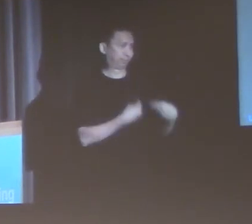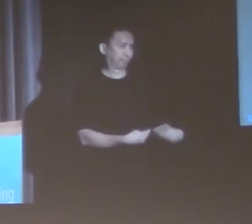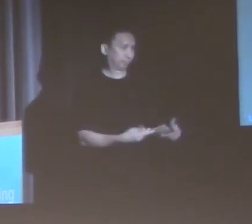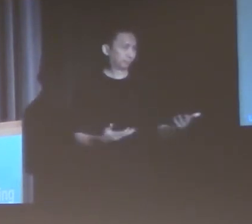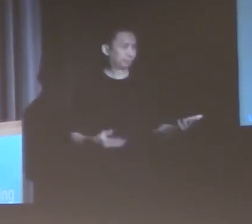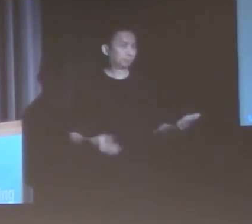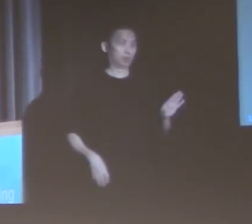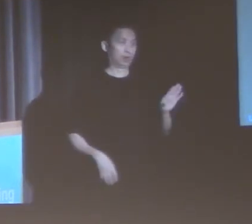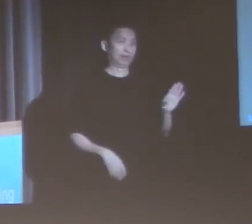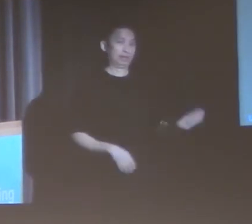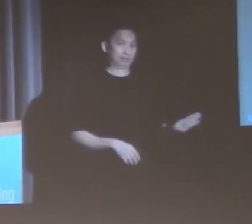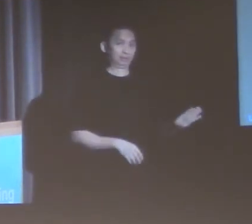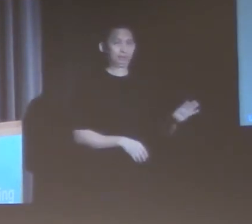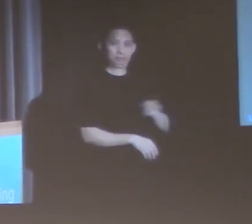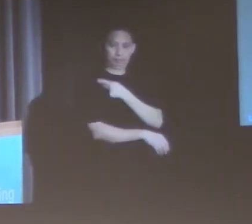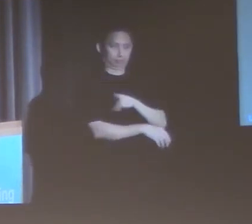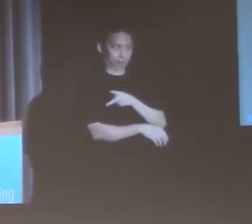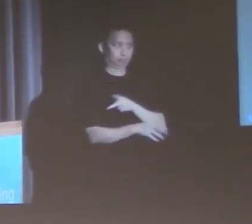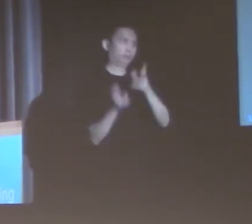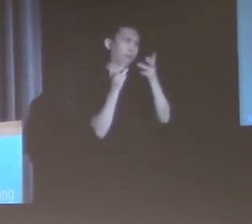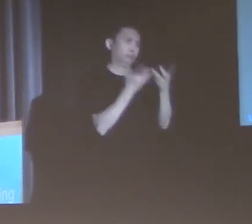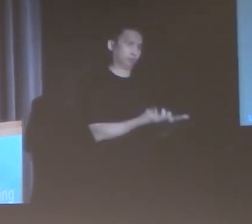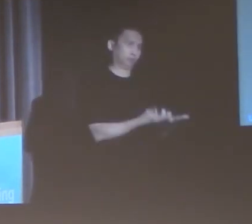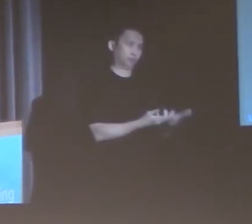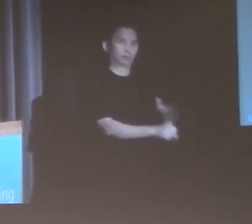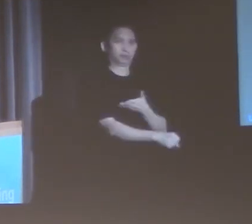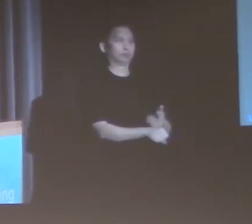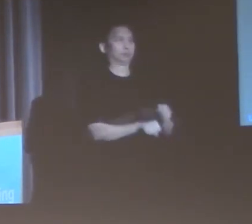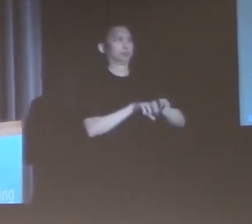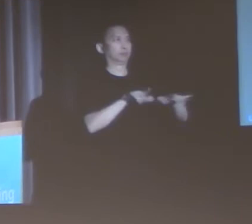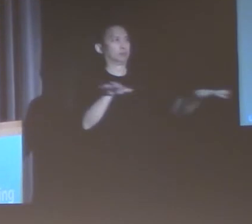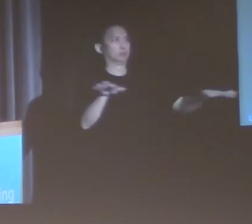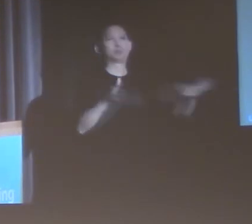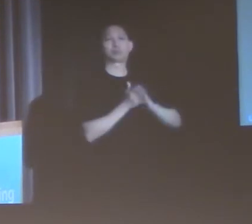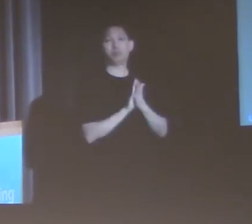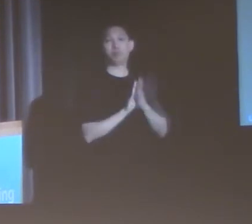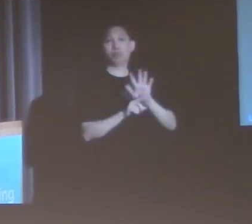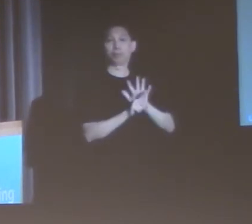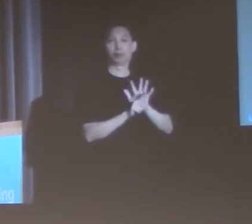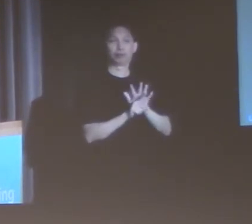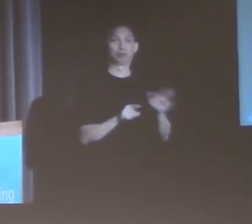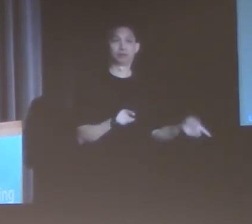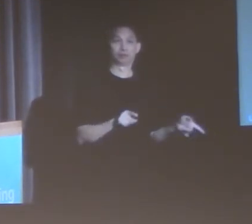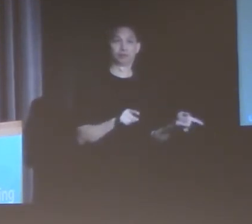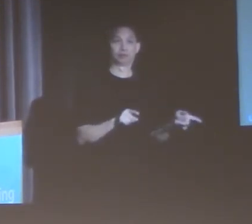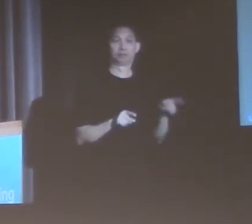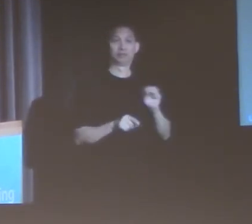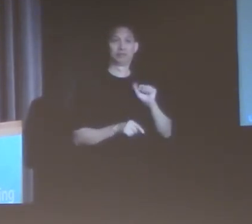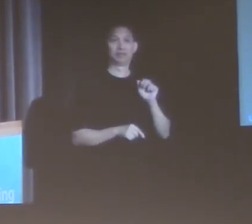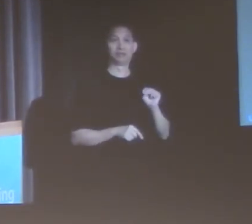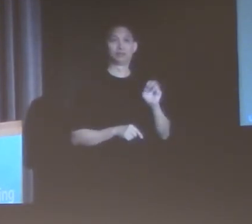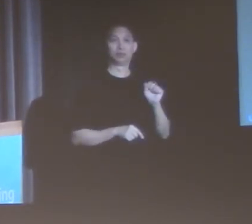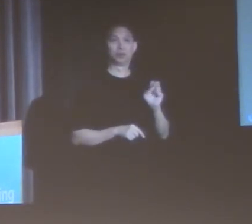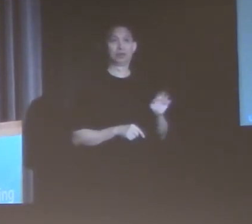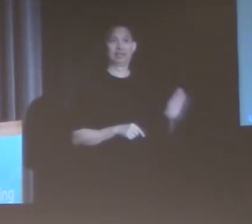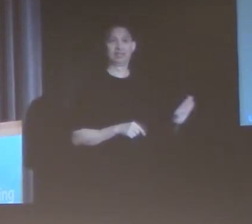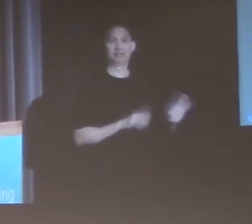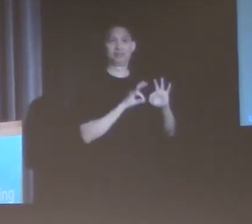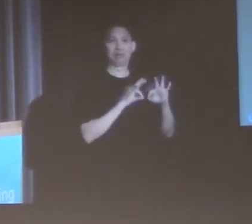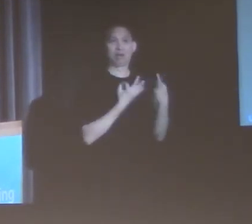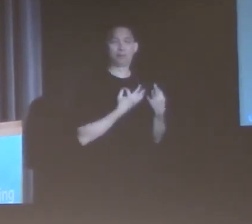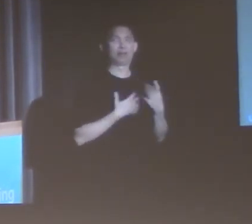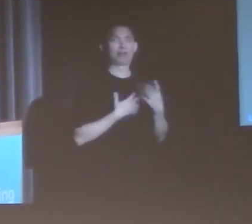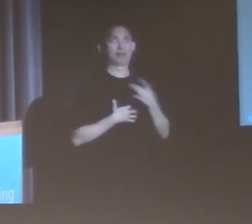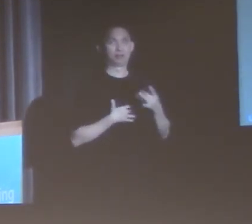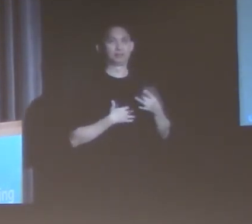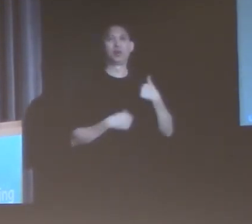music piece has become very, very popular with the community, with his family, and we're actually going to make a music